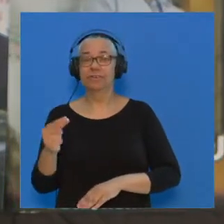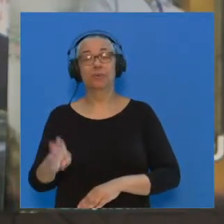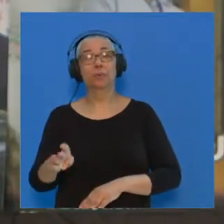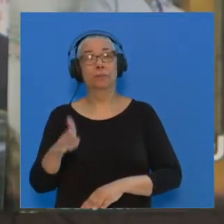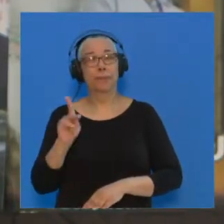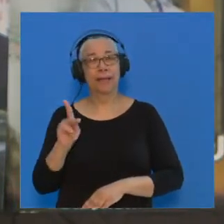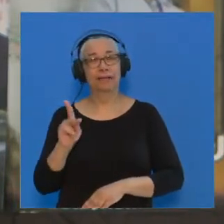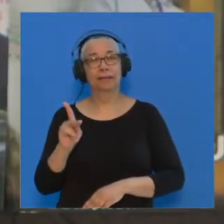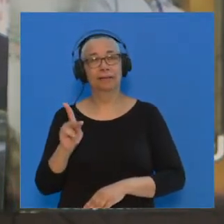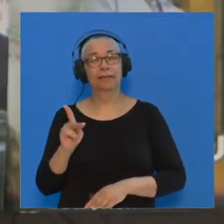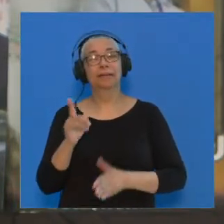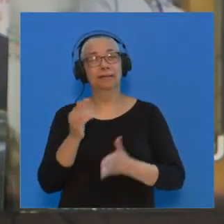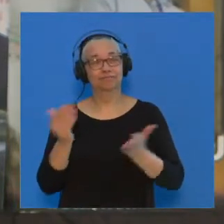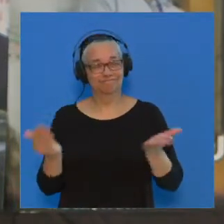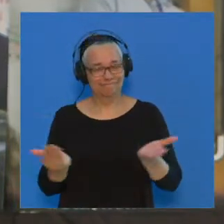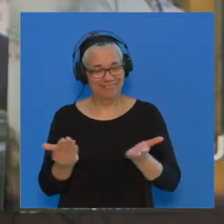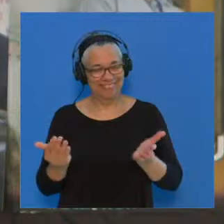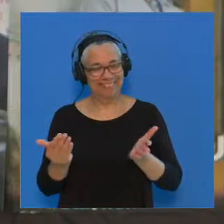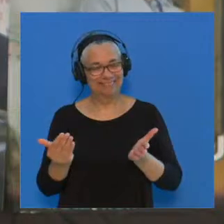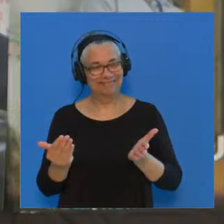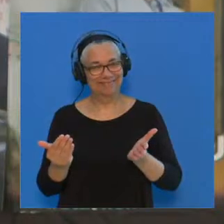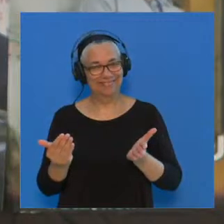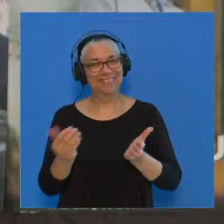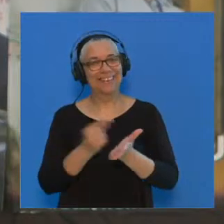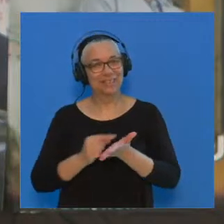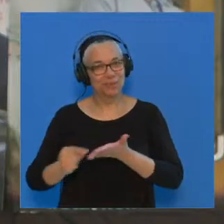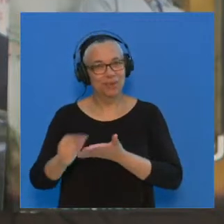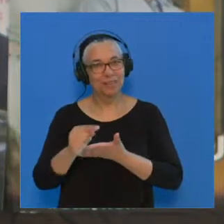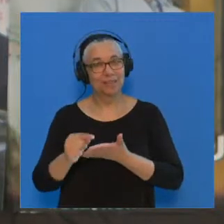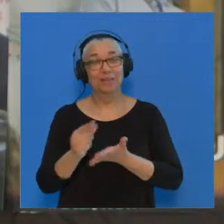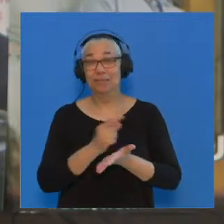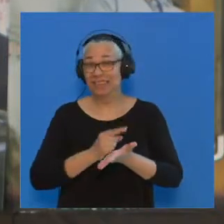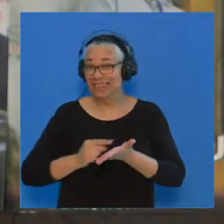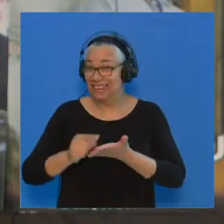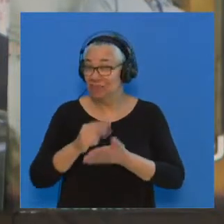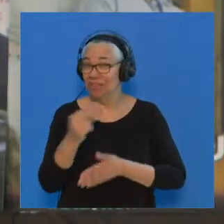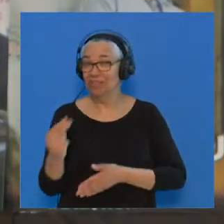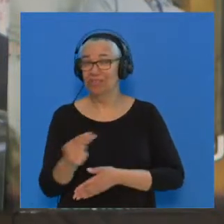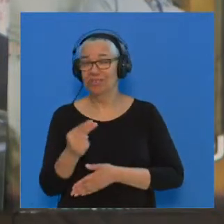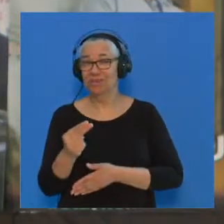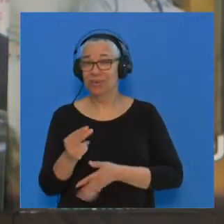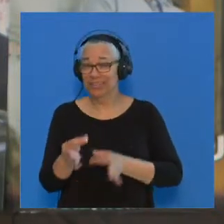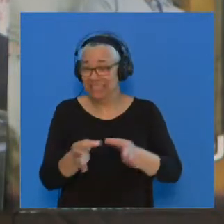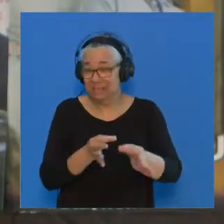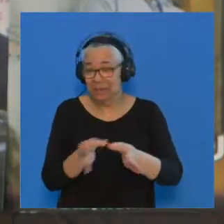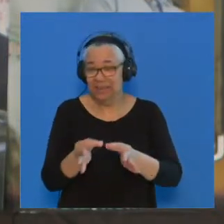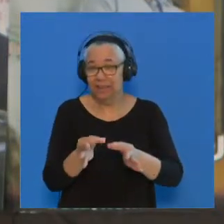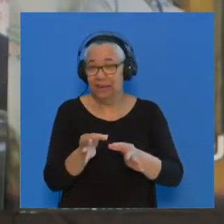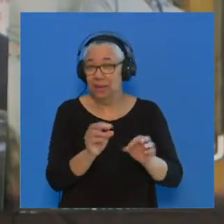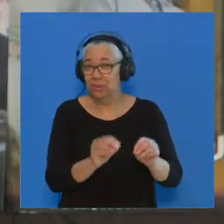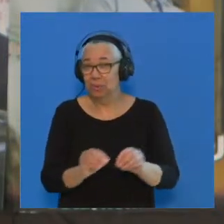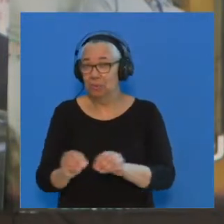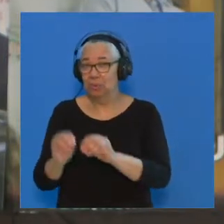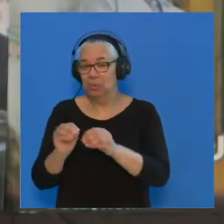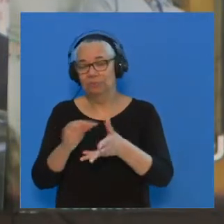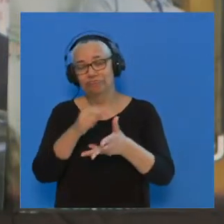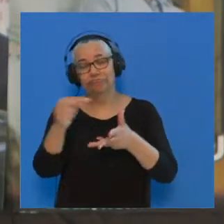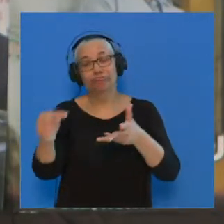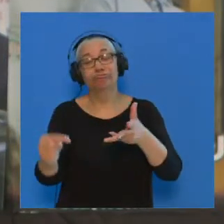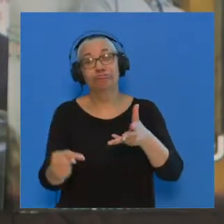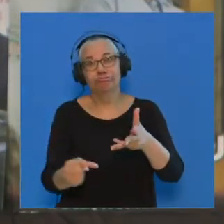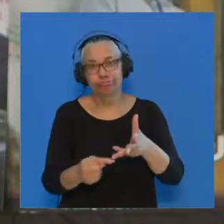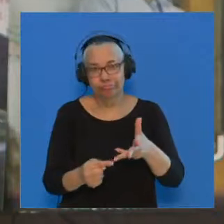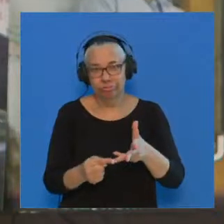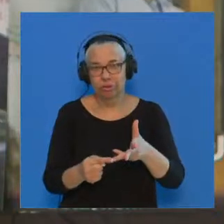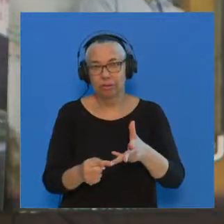here again next week. By next week, Thursday, we will lay out what the move to phase 4, which is still targeted to happen